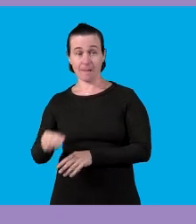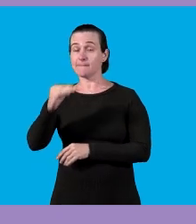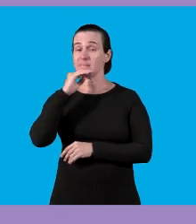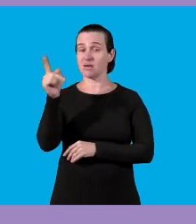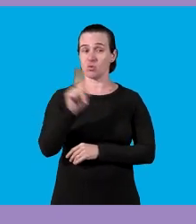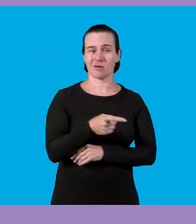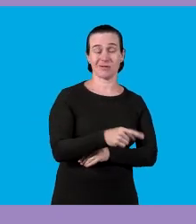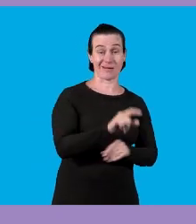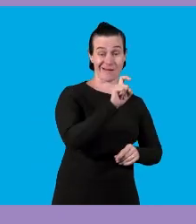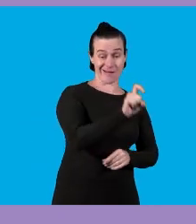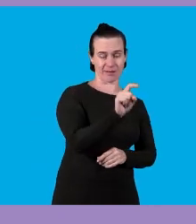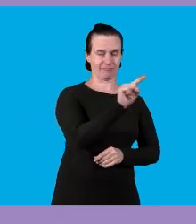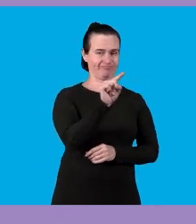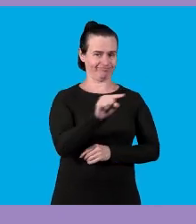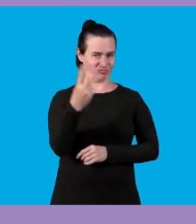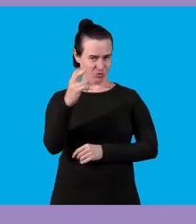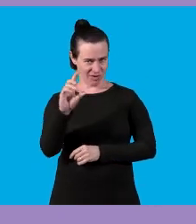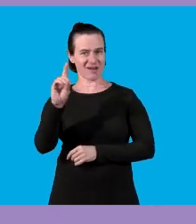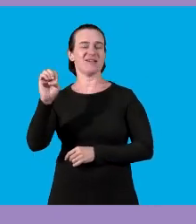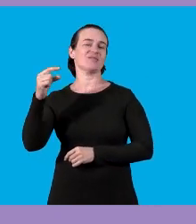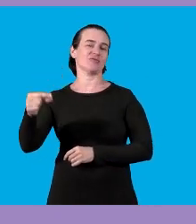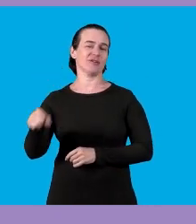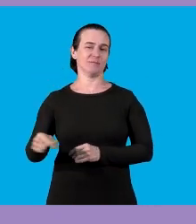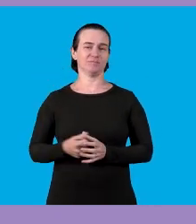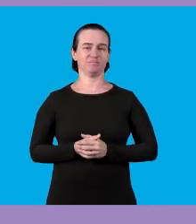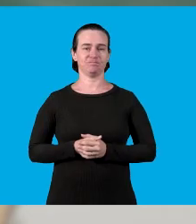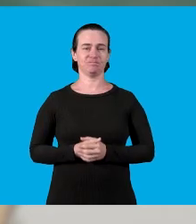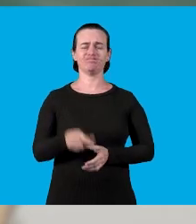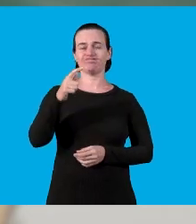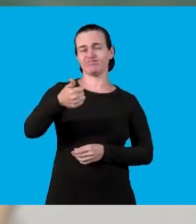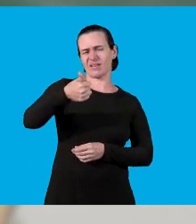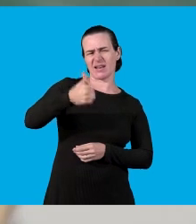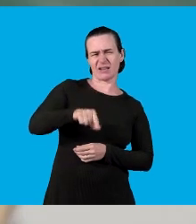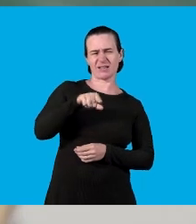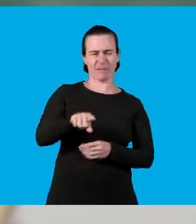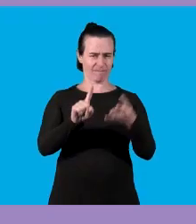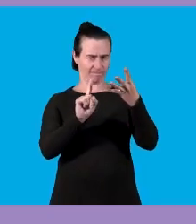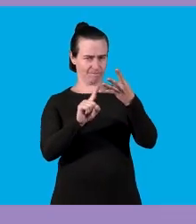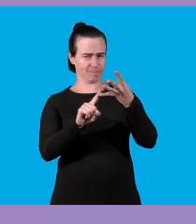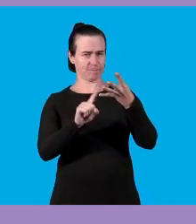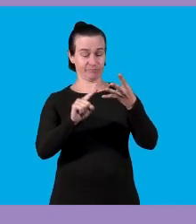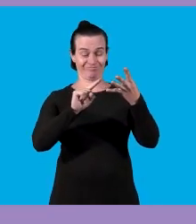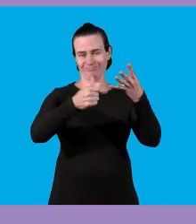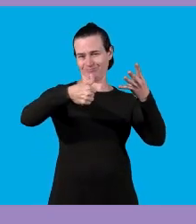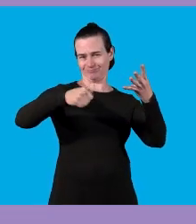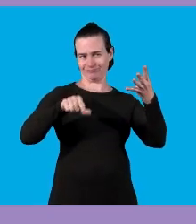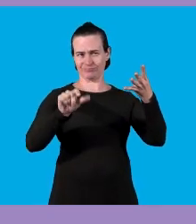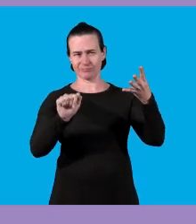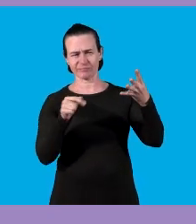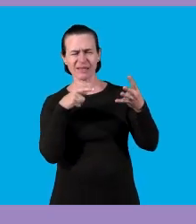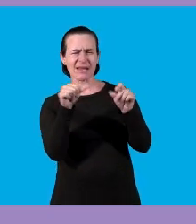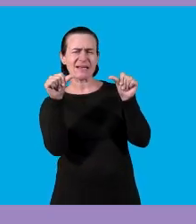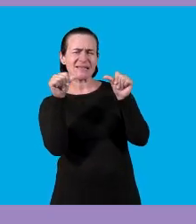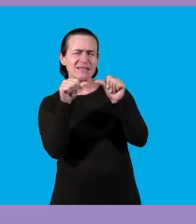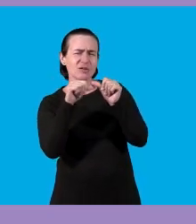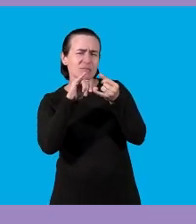20 degrees. So our value of x is 20. Let's look at the next question. Now they say,